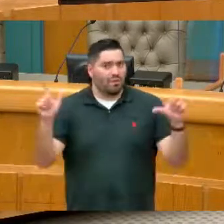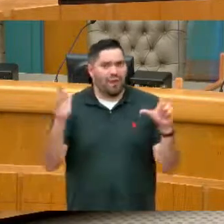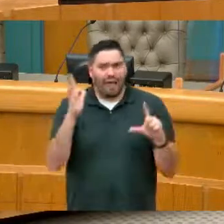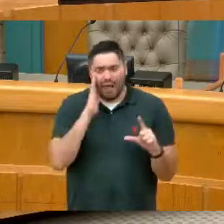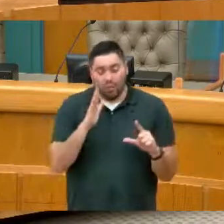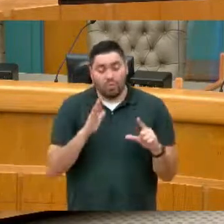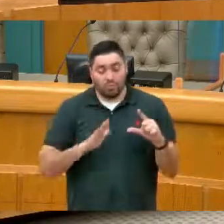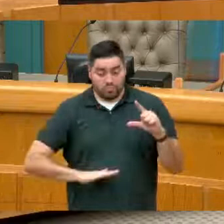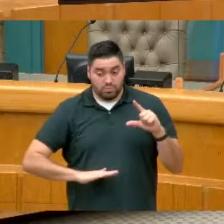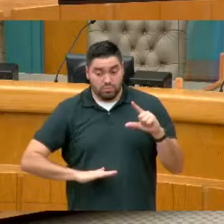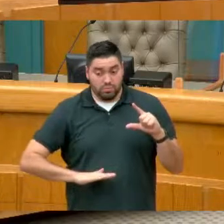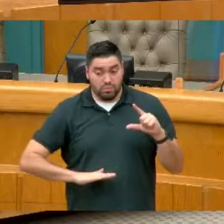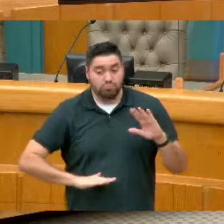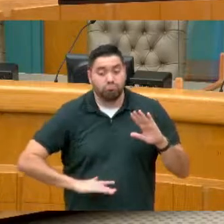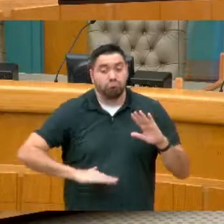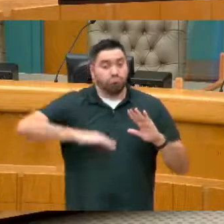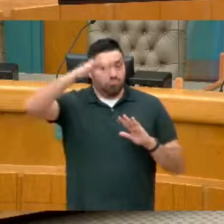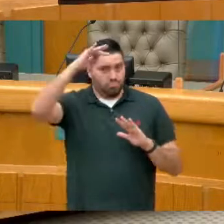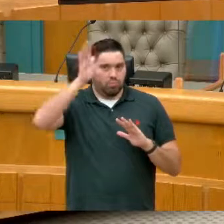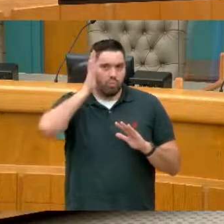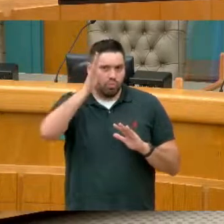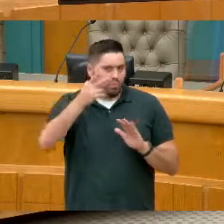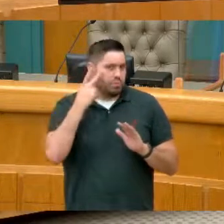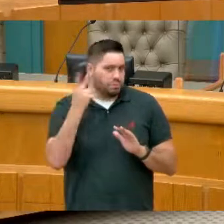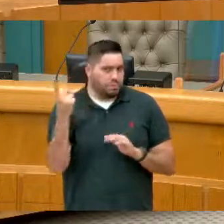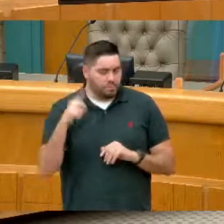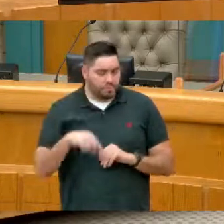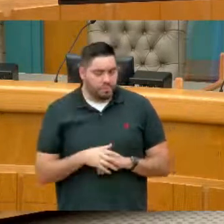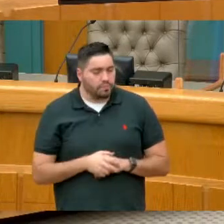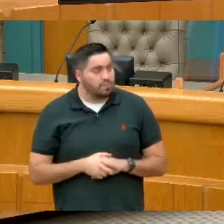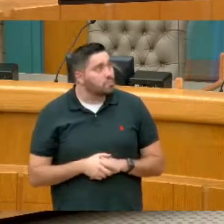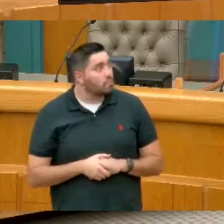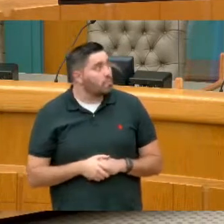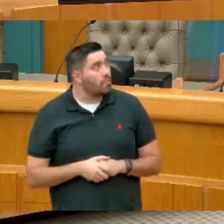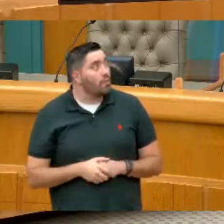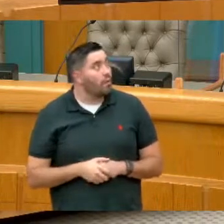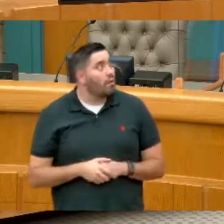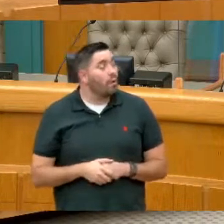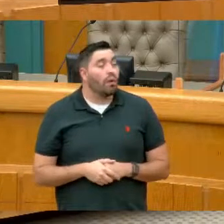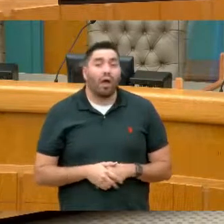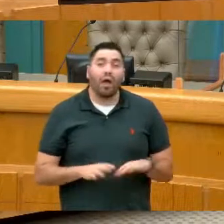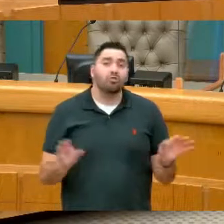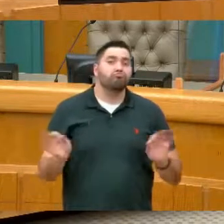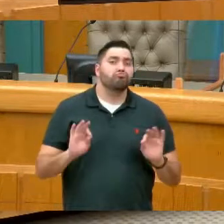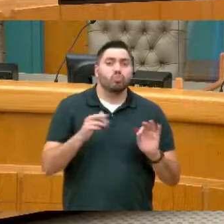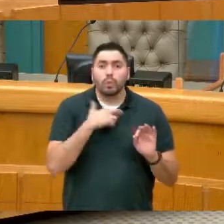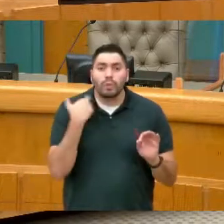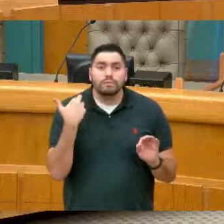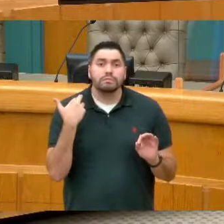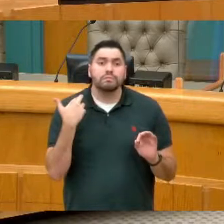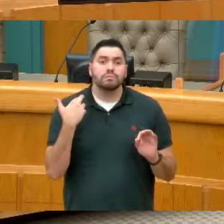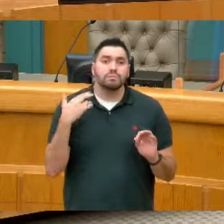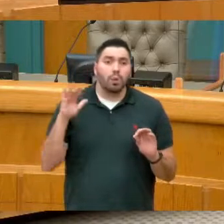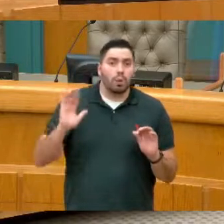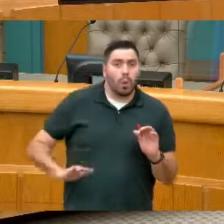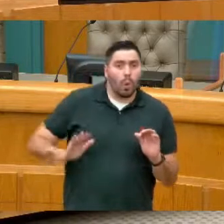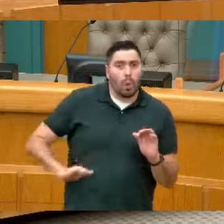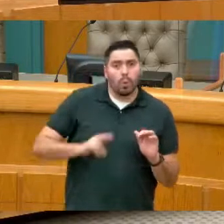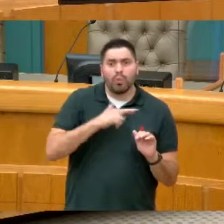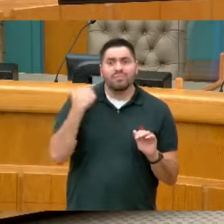of contracting or spreading the virus. Public health asks that you actually stay home this Halloween and not go